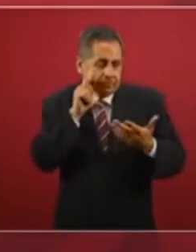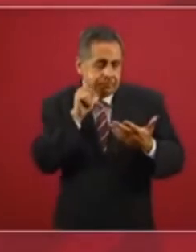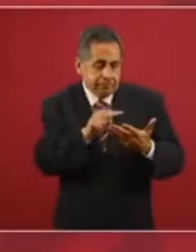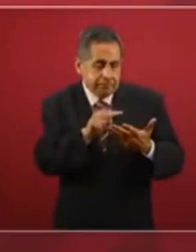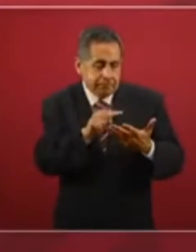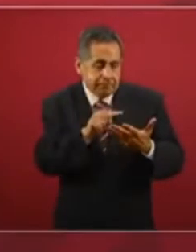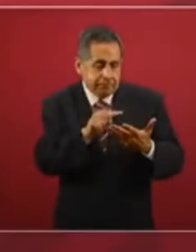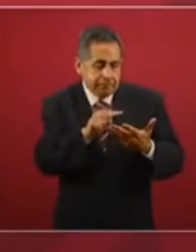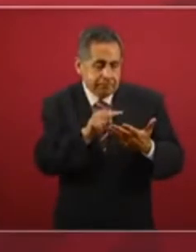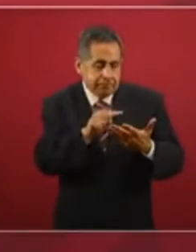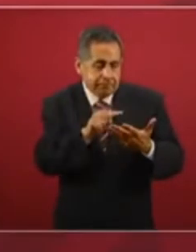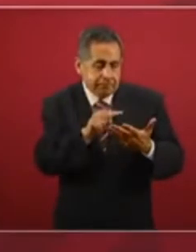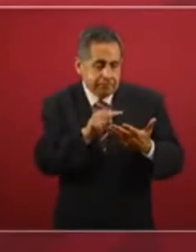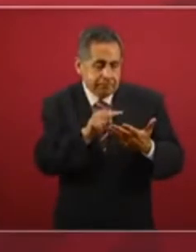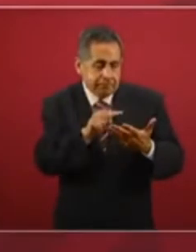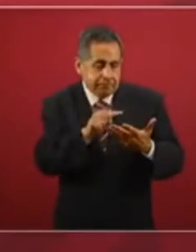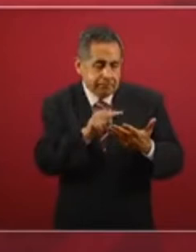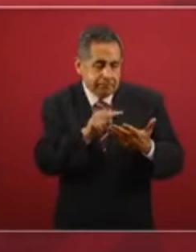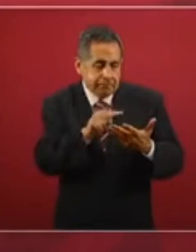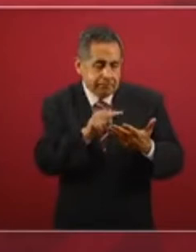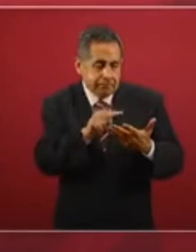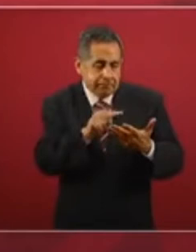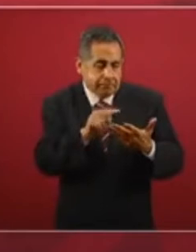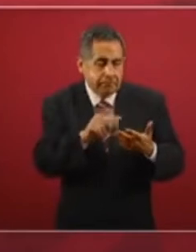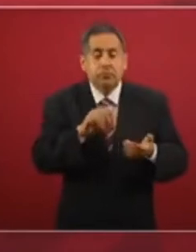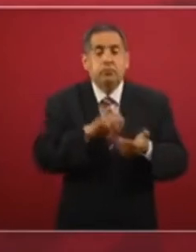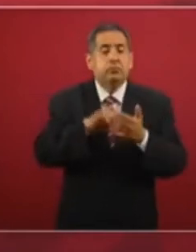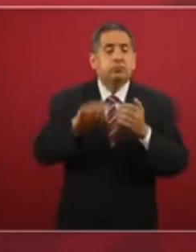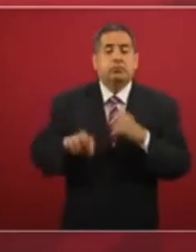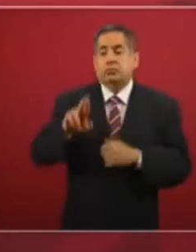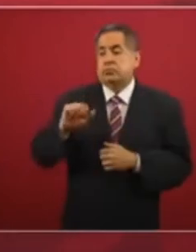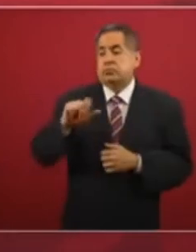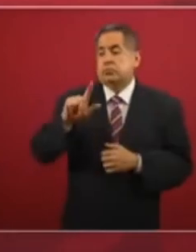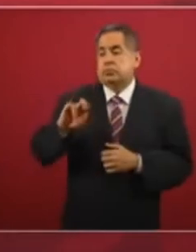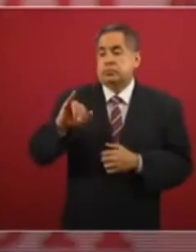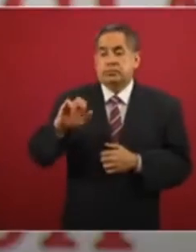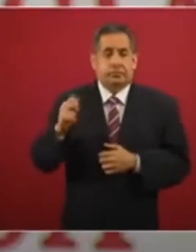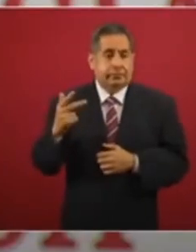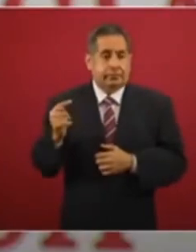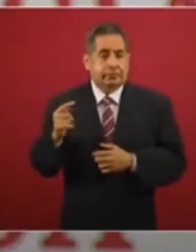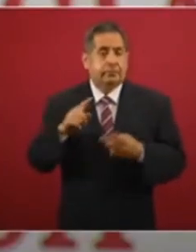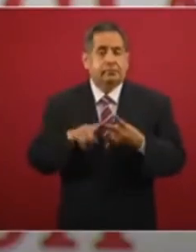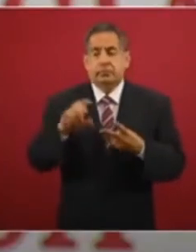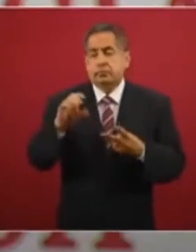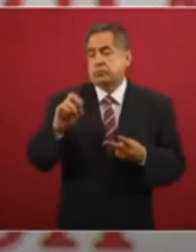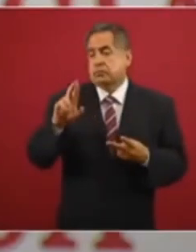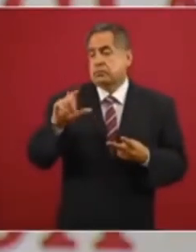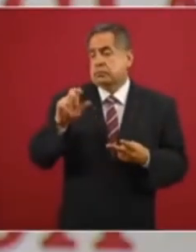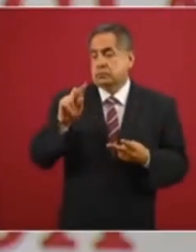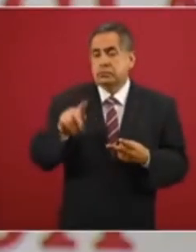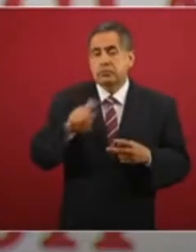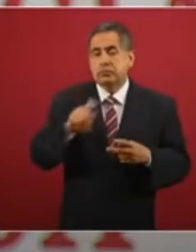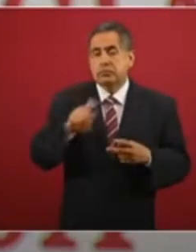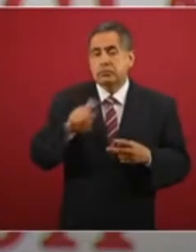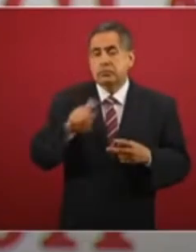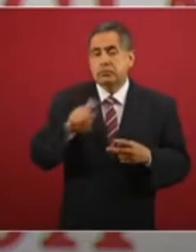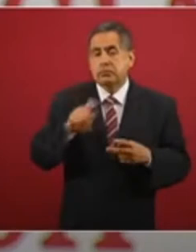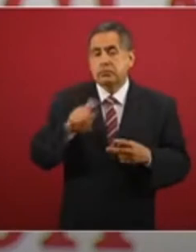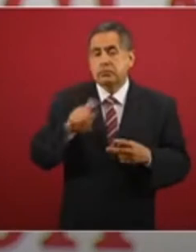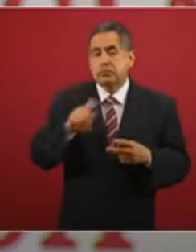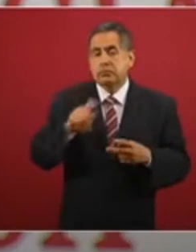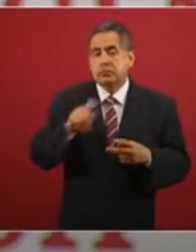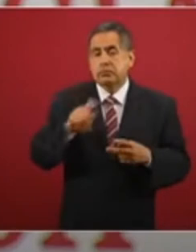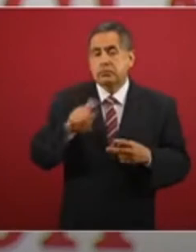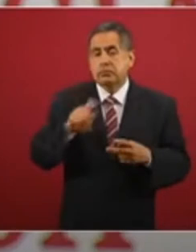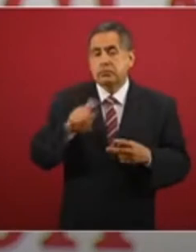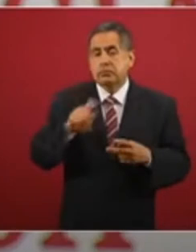Orlando. This week, Raleigh and Orlando empezaron también a proporcionar ese servicio de manera gratuita. And they